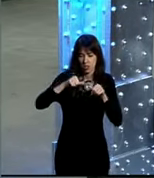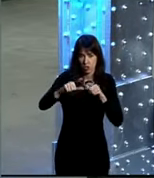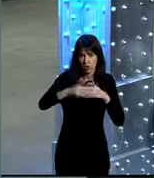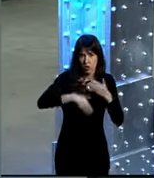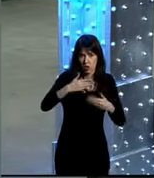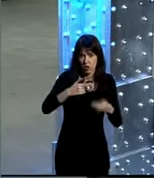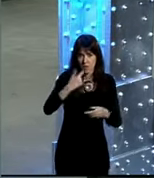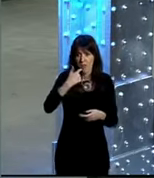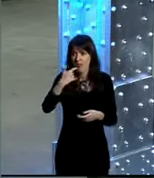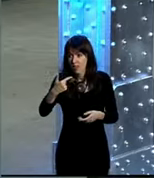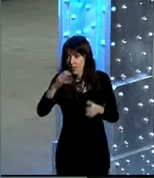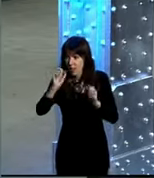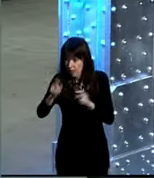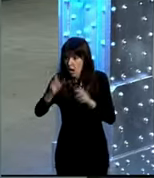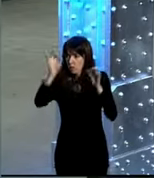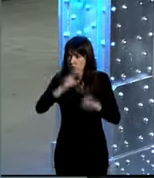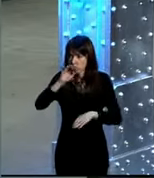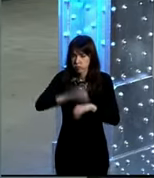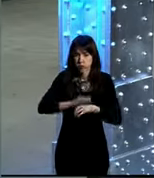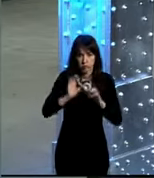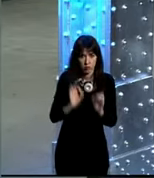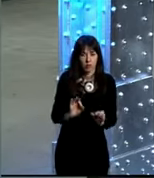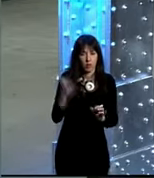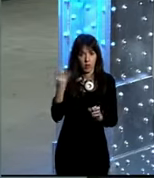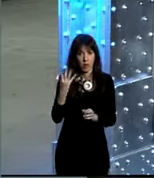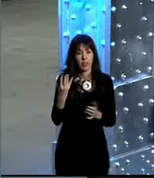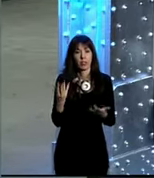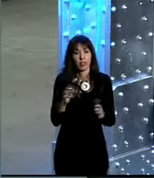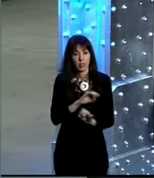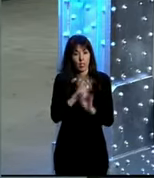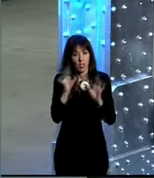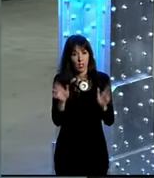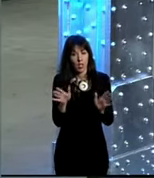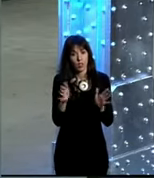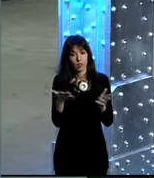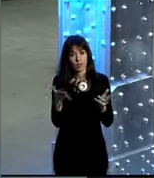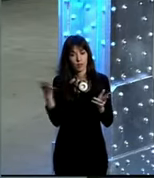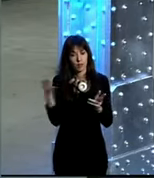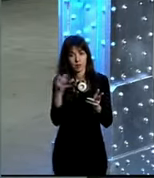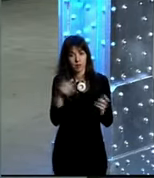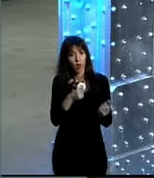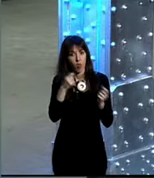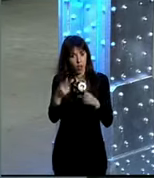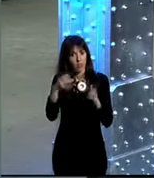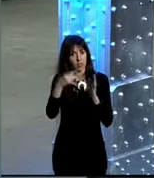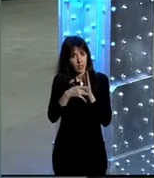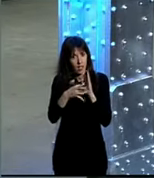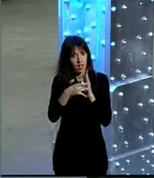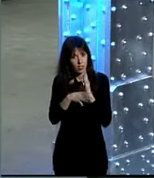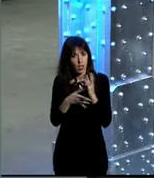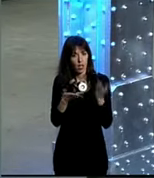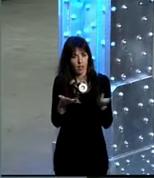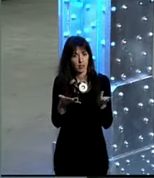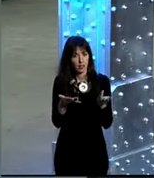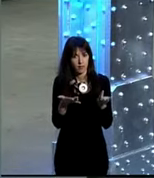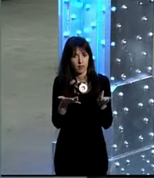give them. So deliver the quality your audience has been promised, and continue to deliver the same standard that they've been accustomed to. Don't